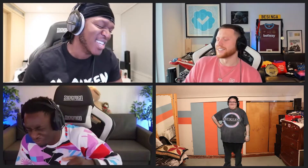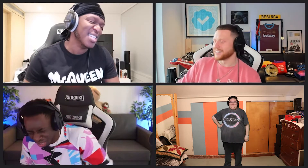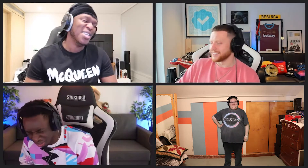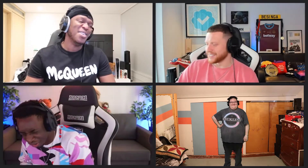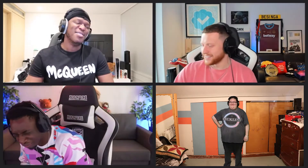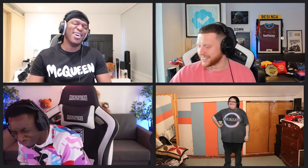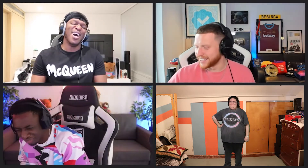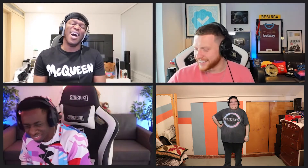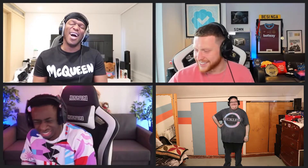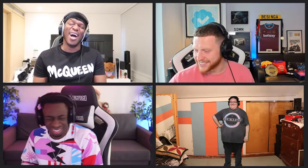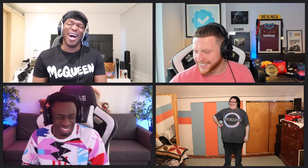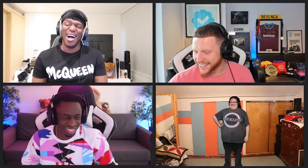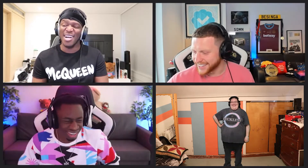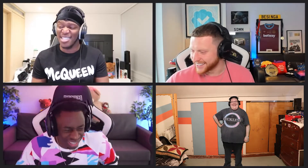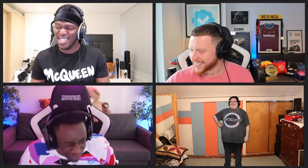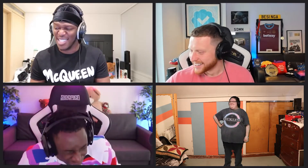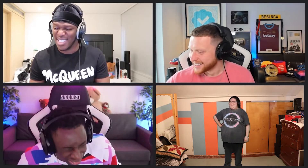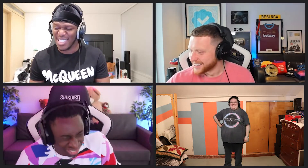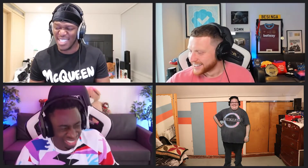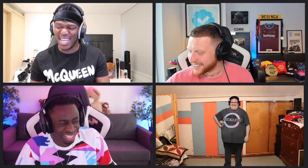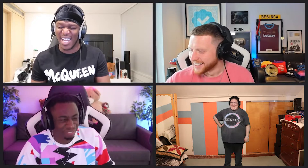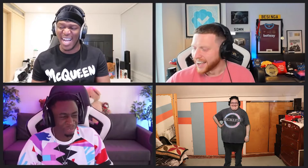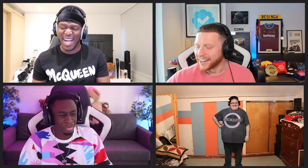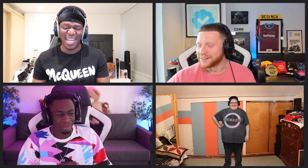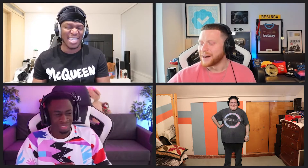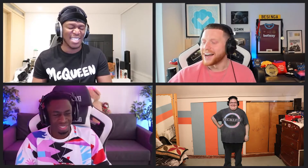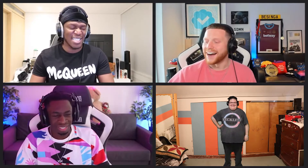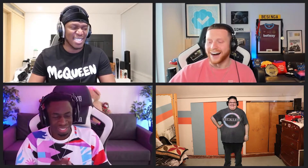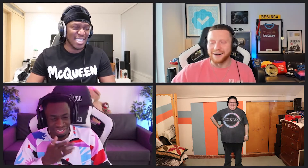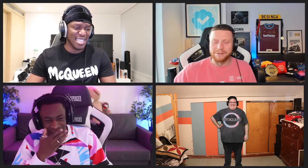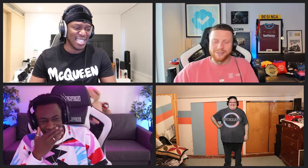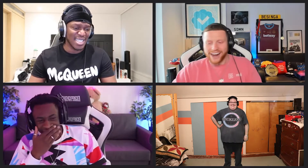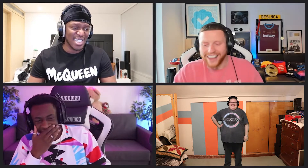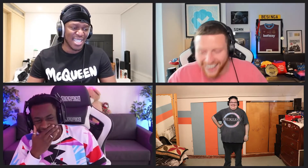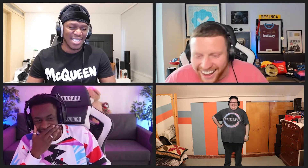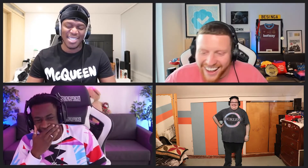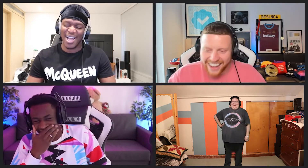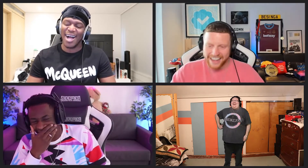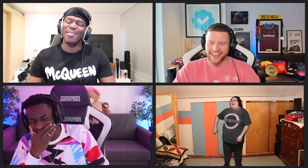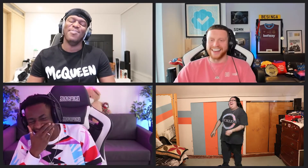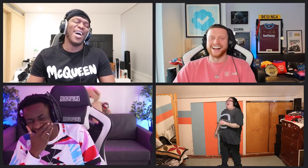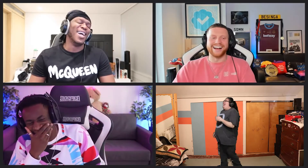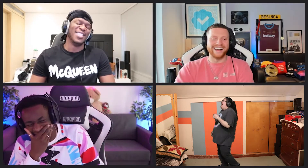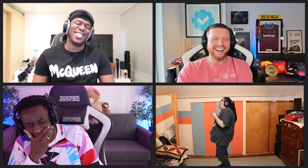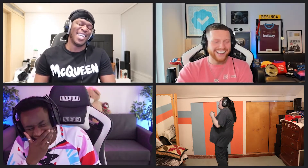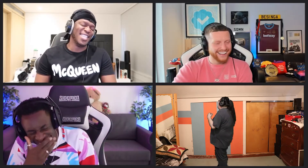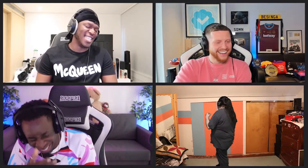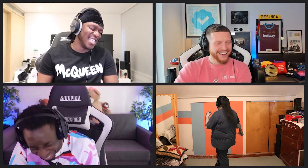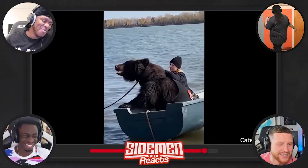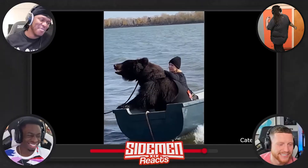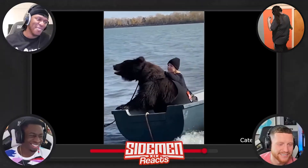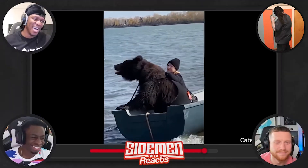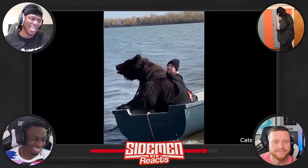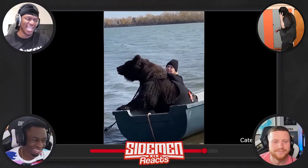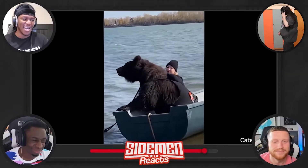Ethan, fuck off. I hate everything. Under my umbrella.